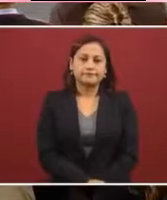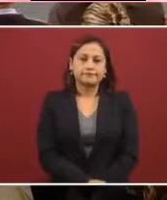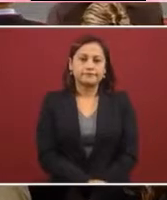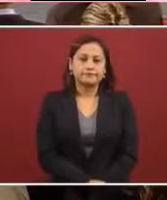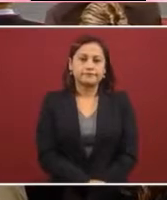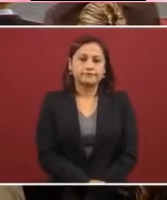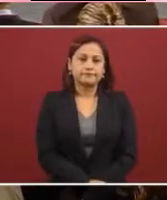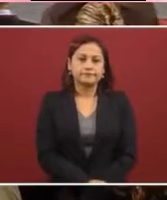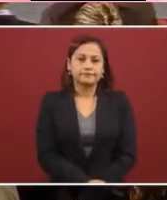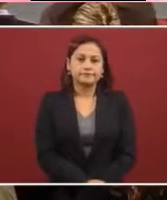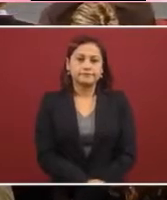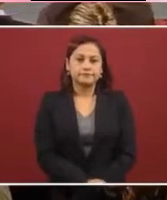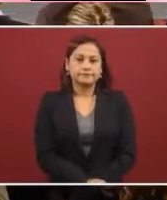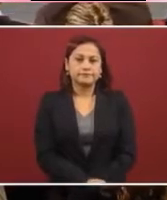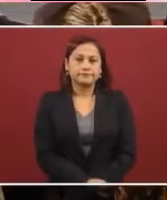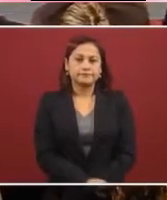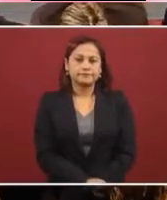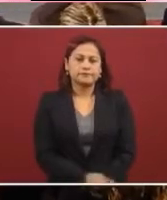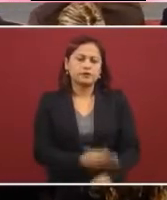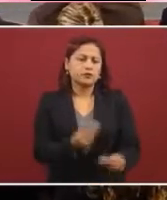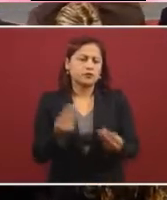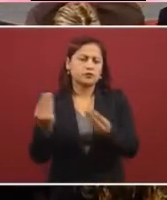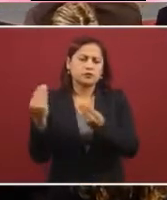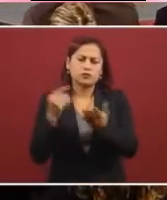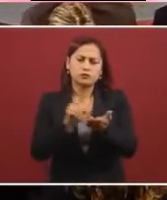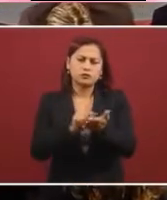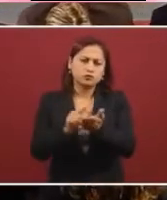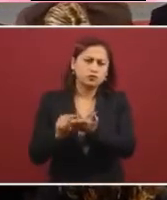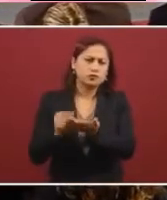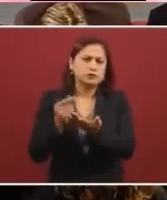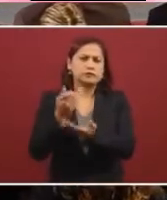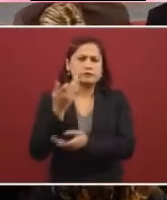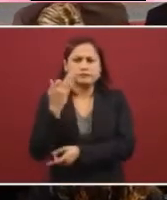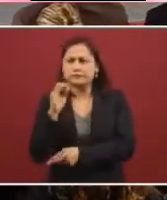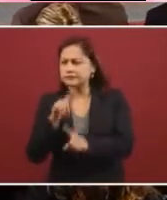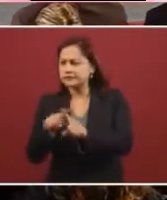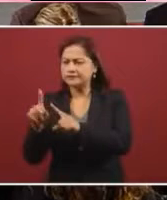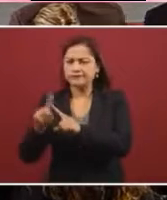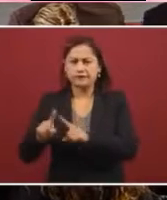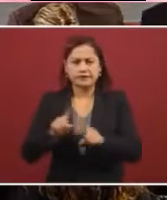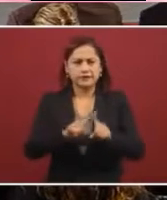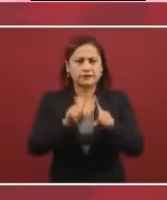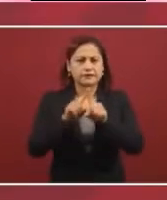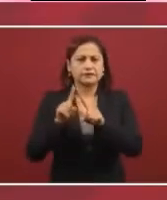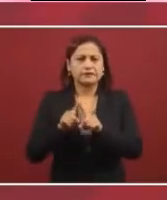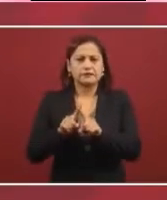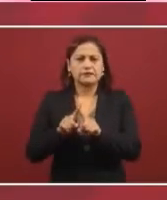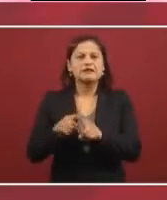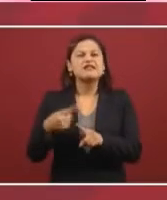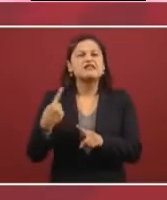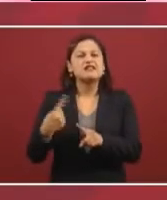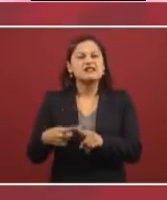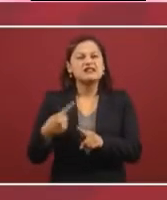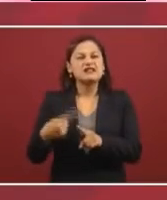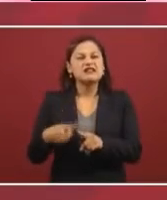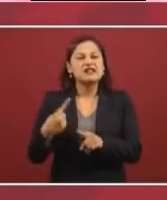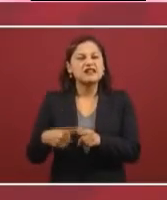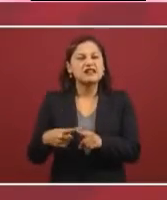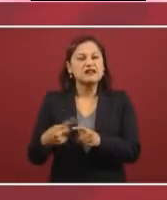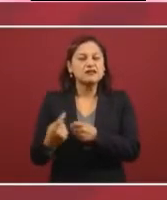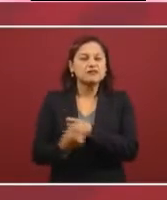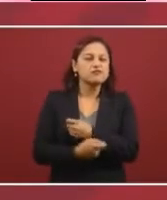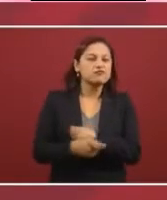De cuentas. On certain accounts. Hechas por empresas. Created